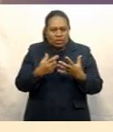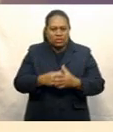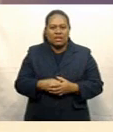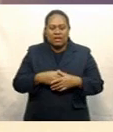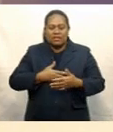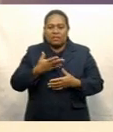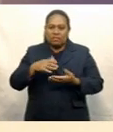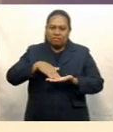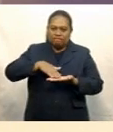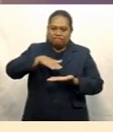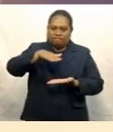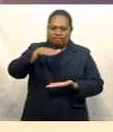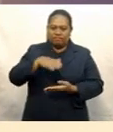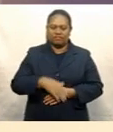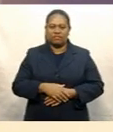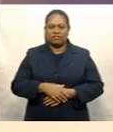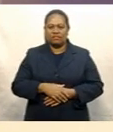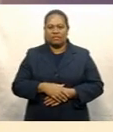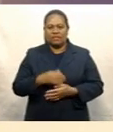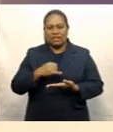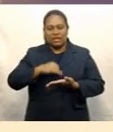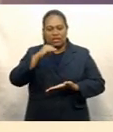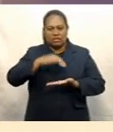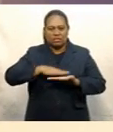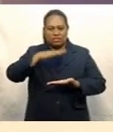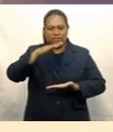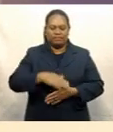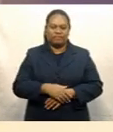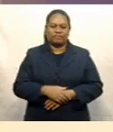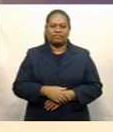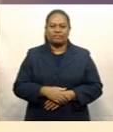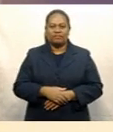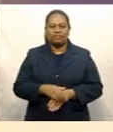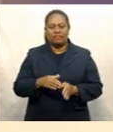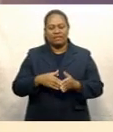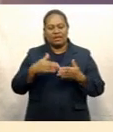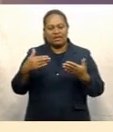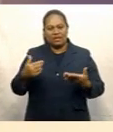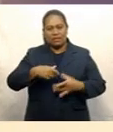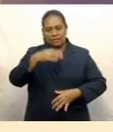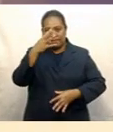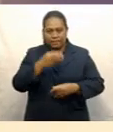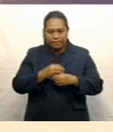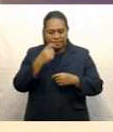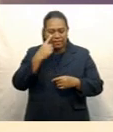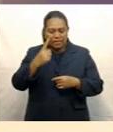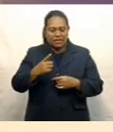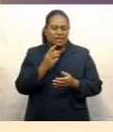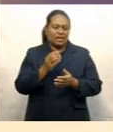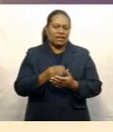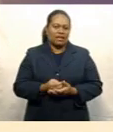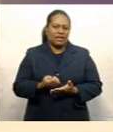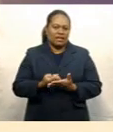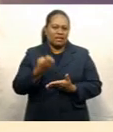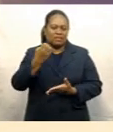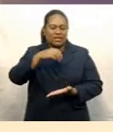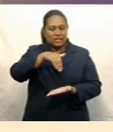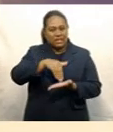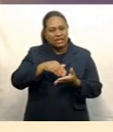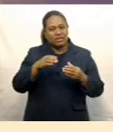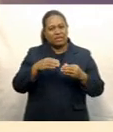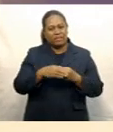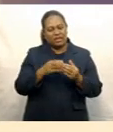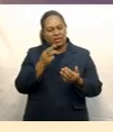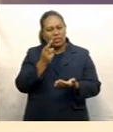interest rates at a much faster pace than assumed. In their summary of economic projections, the central bank now expects